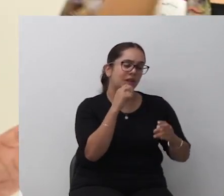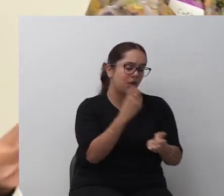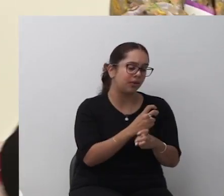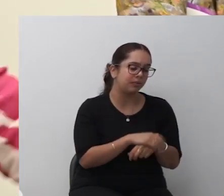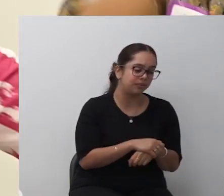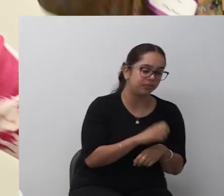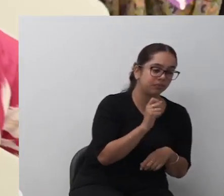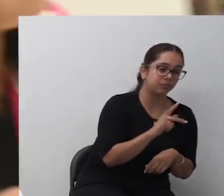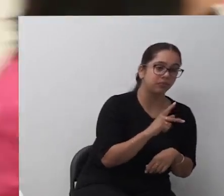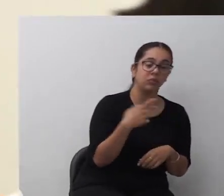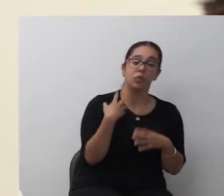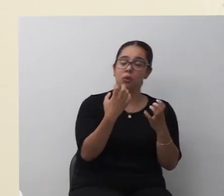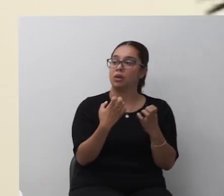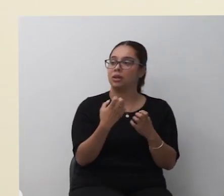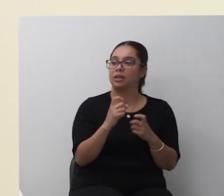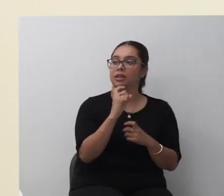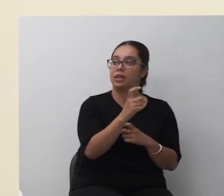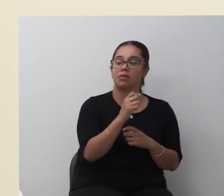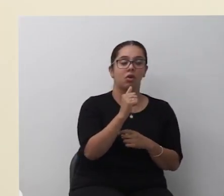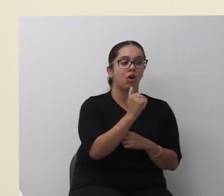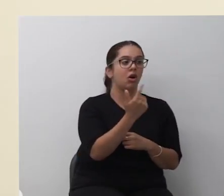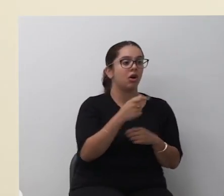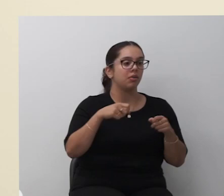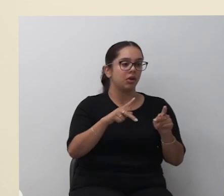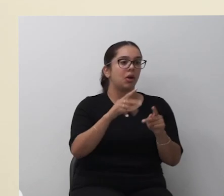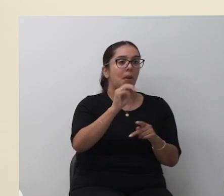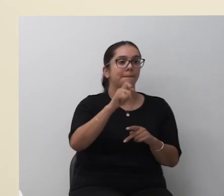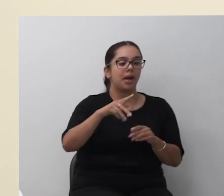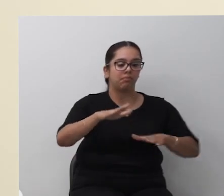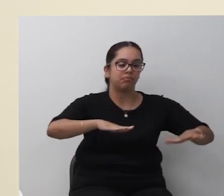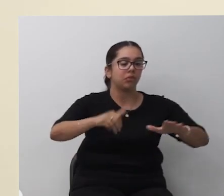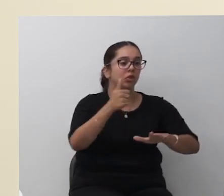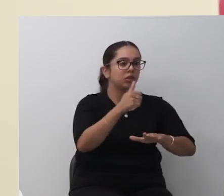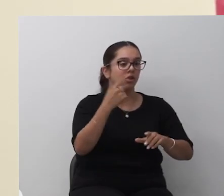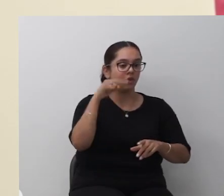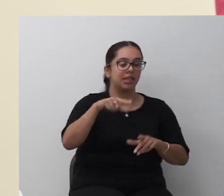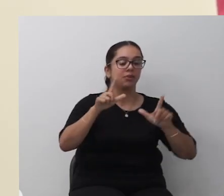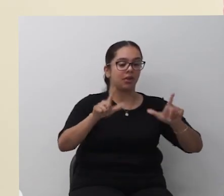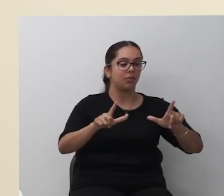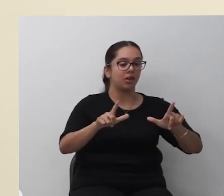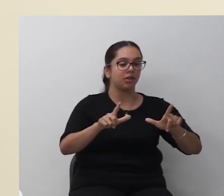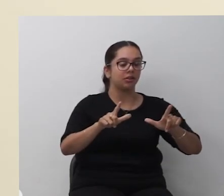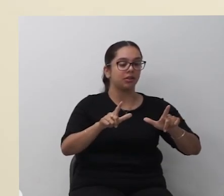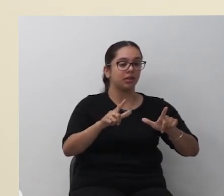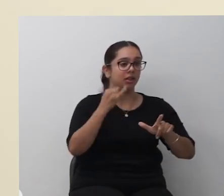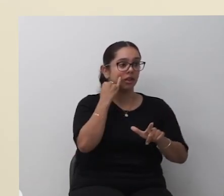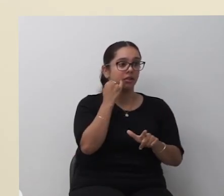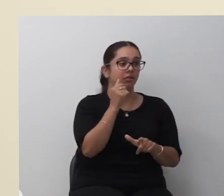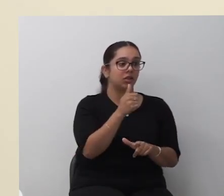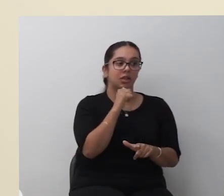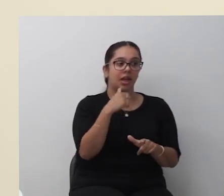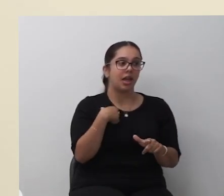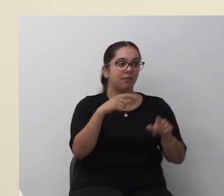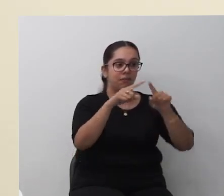Okay, so we just wanted to give you all a chance to like map yourselves on this framework, right? And so if you don't have a poster